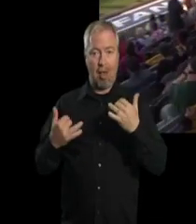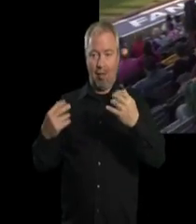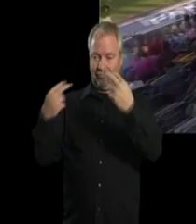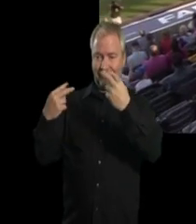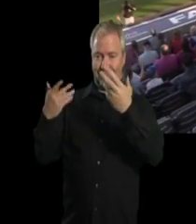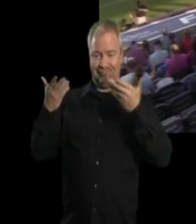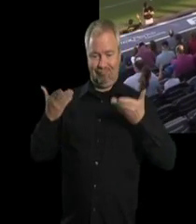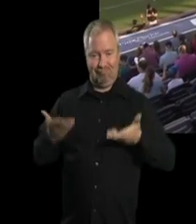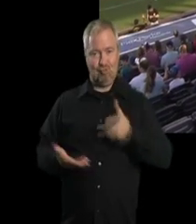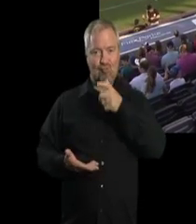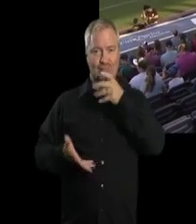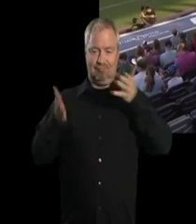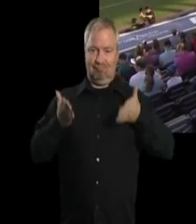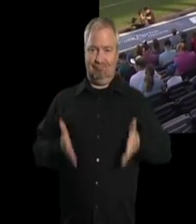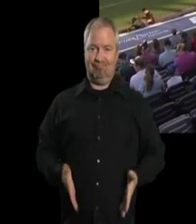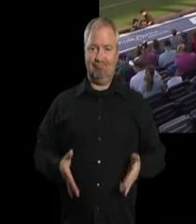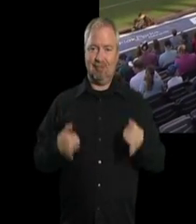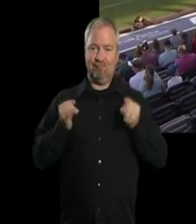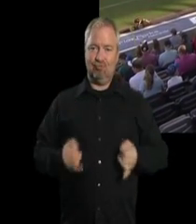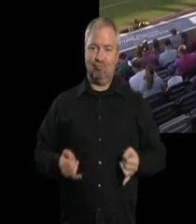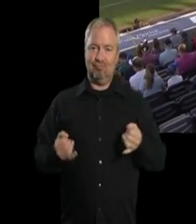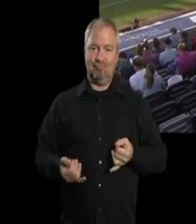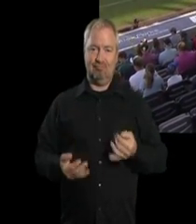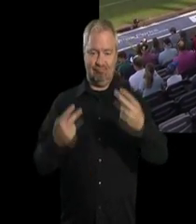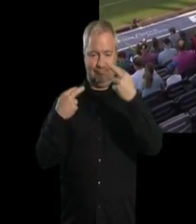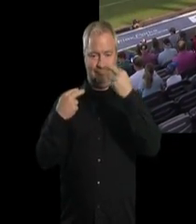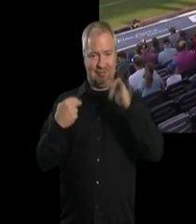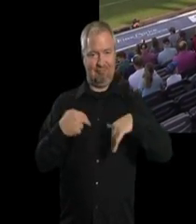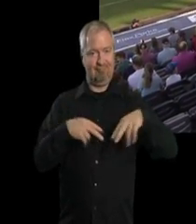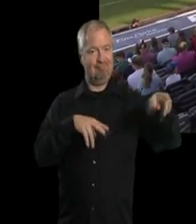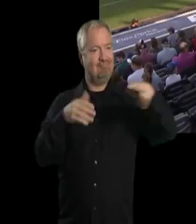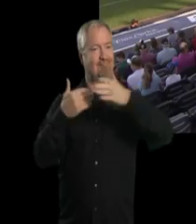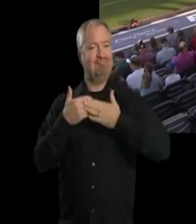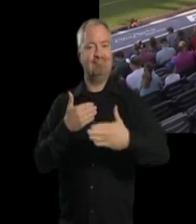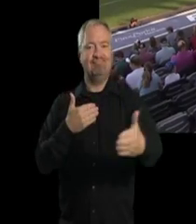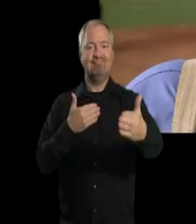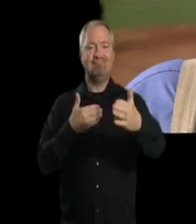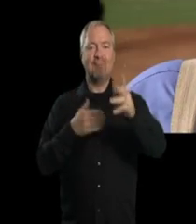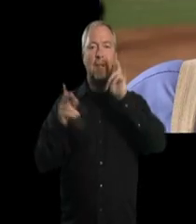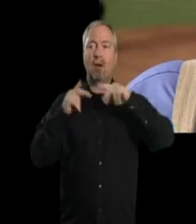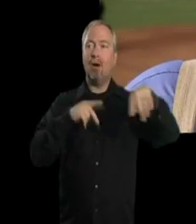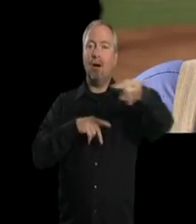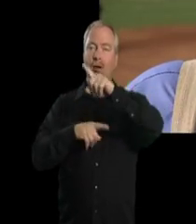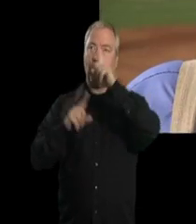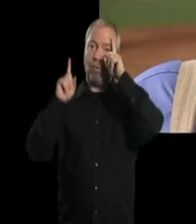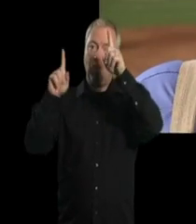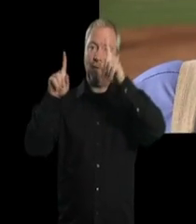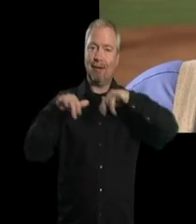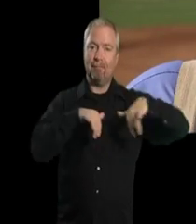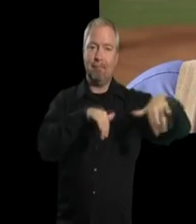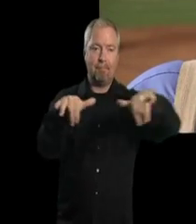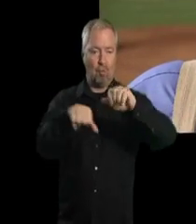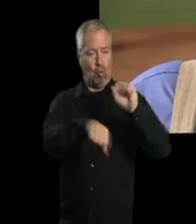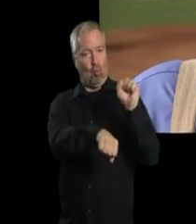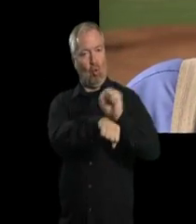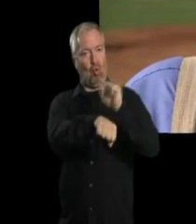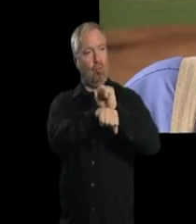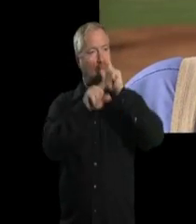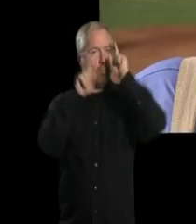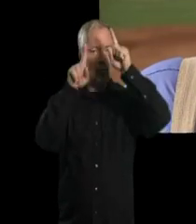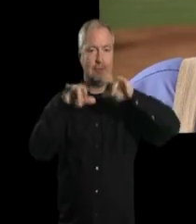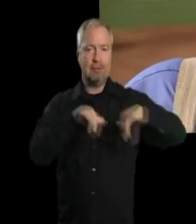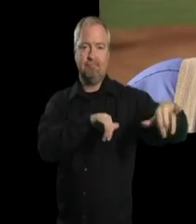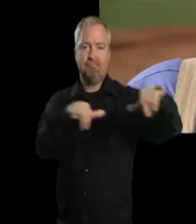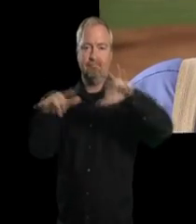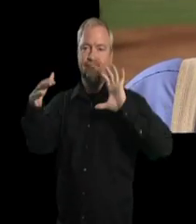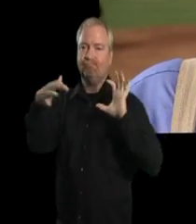me. Take a look at me for the individual I am. Take a look at me for the individual you are. We're people accomplishing these same